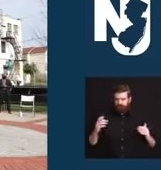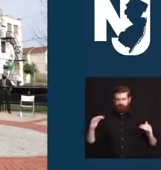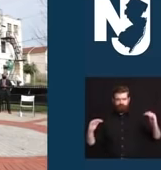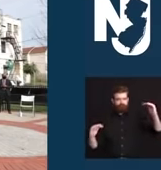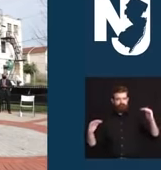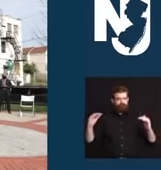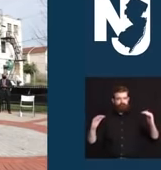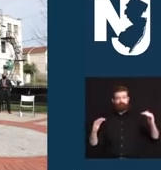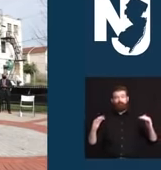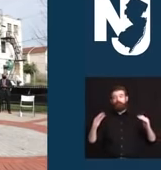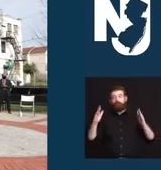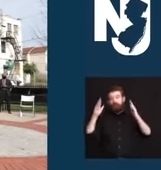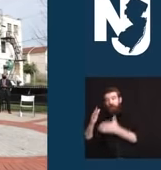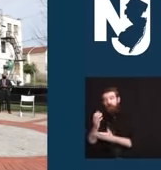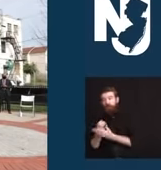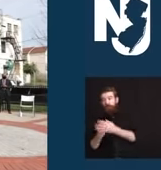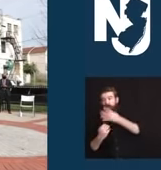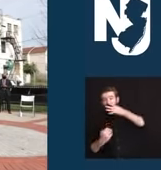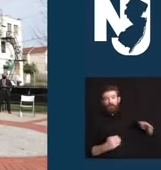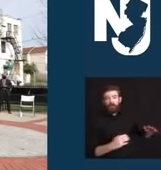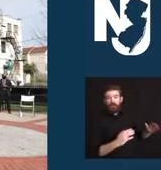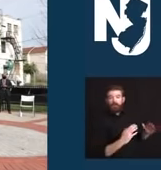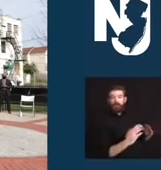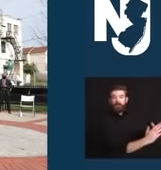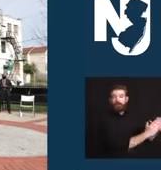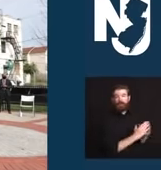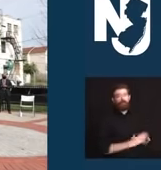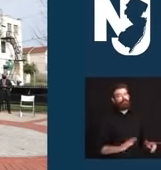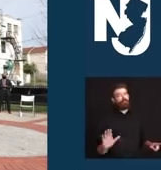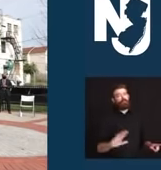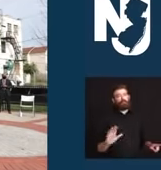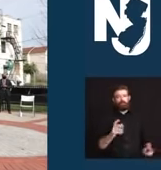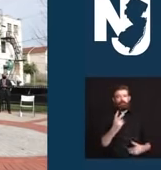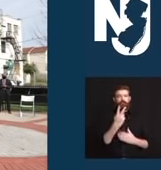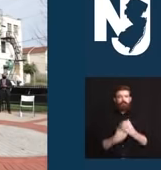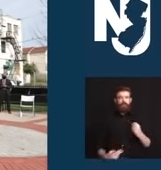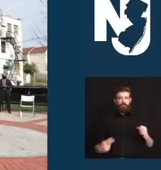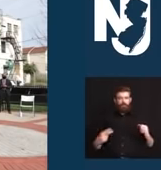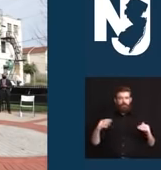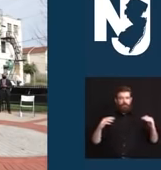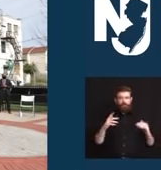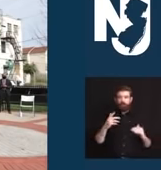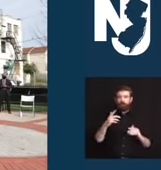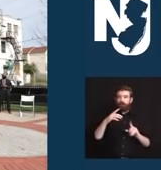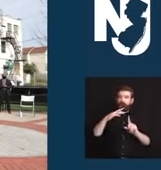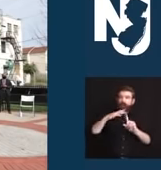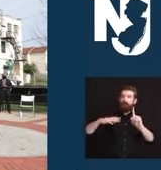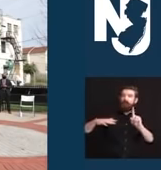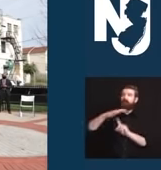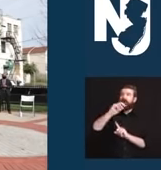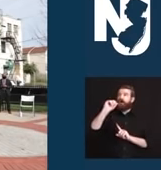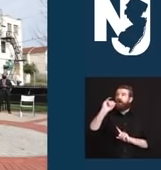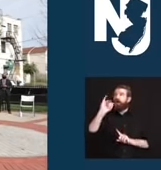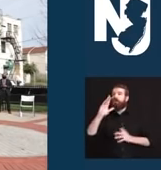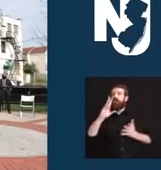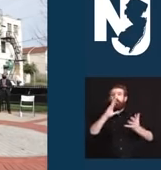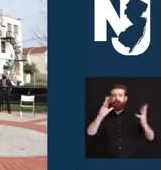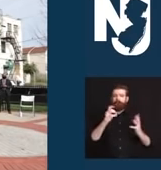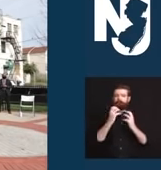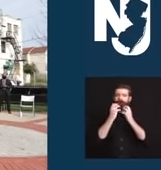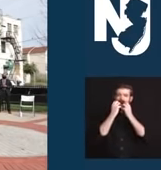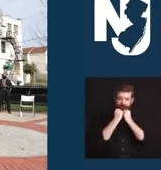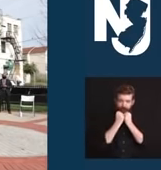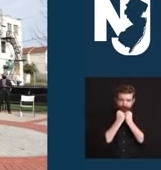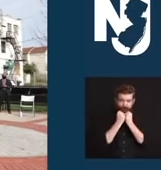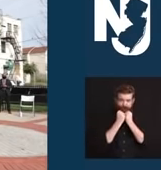justice cannot be overstated. And Judy, you've said it, I think, literally every day we've been together. Our black and brown communities have